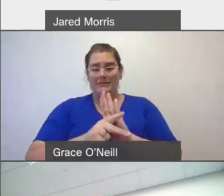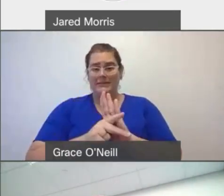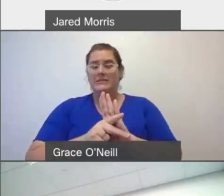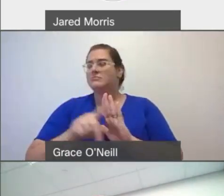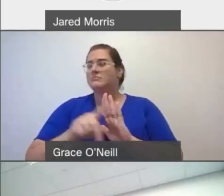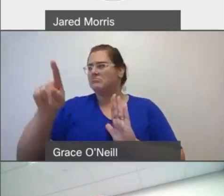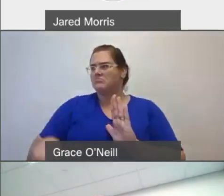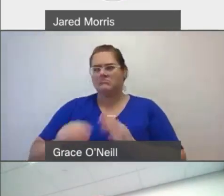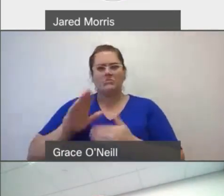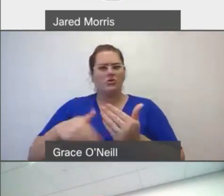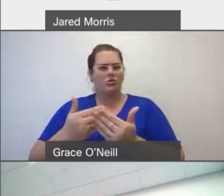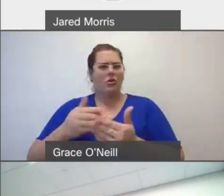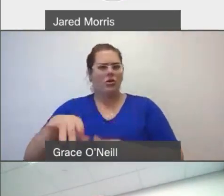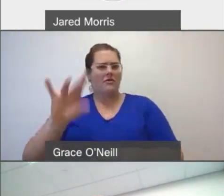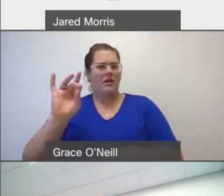and